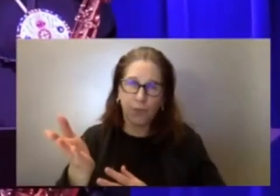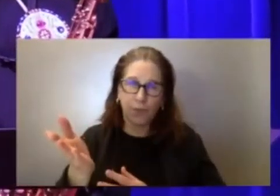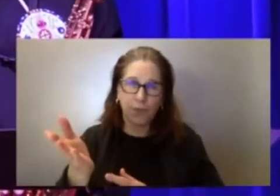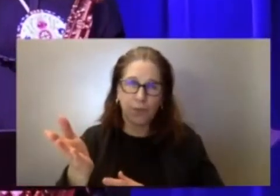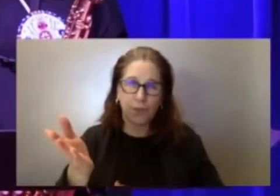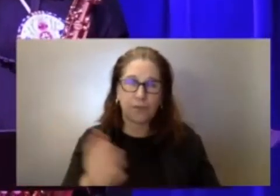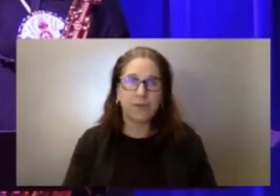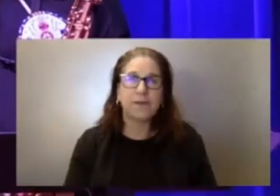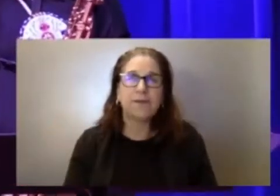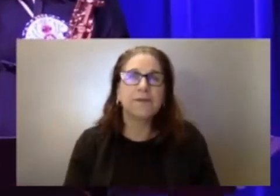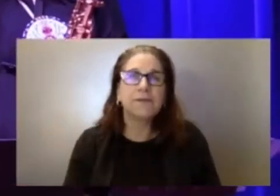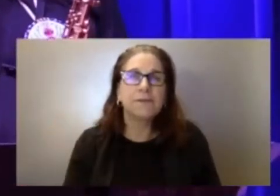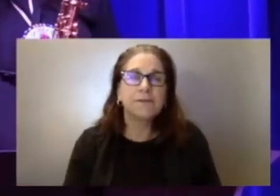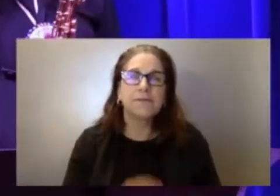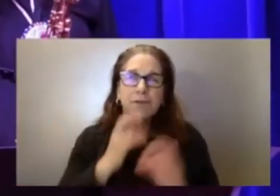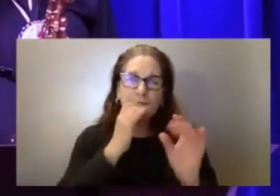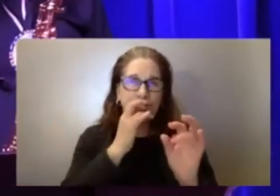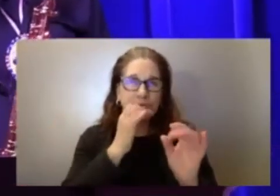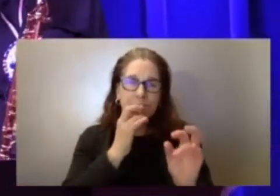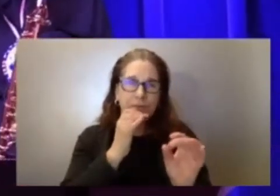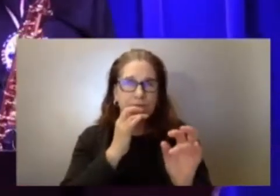are, we'll make it through.